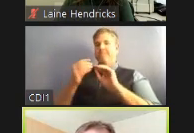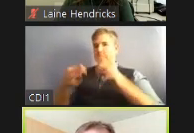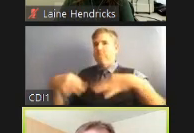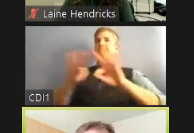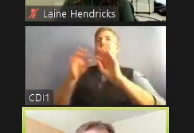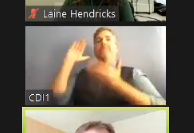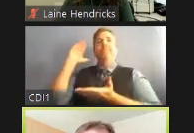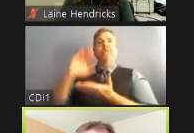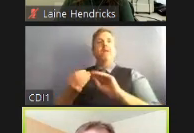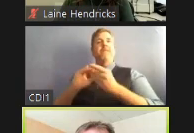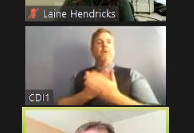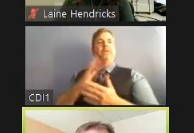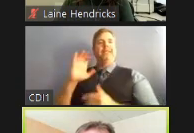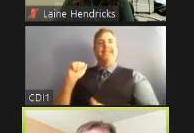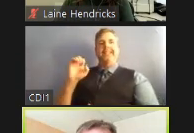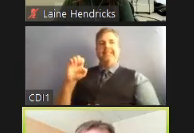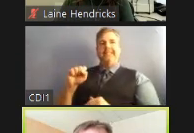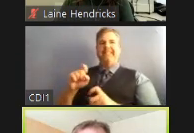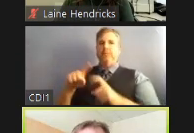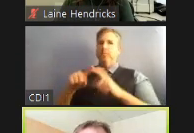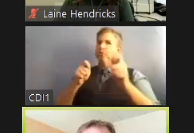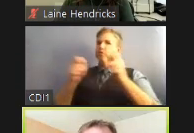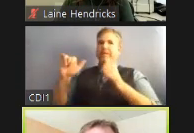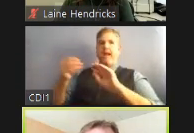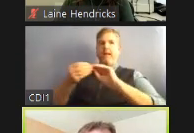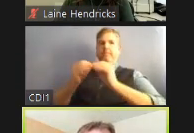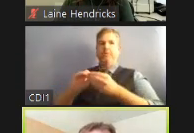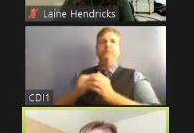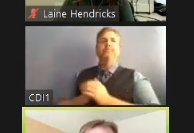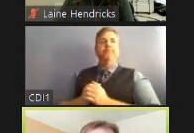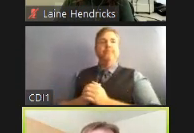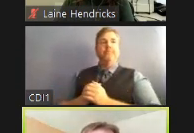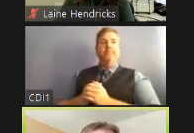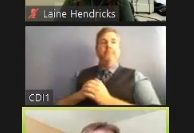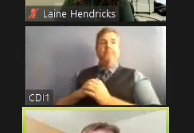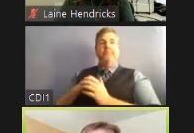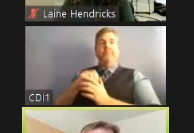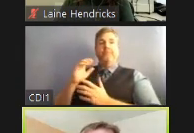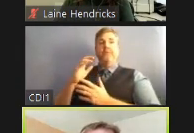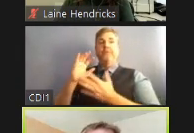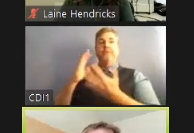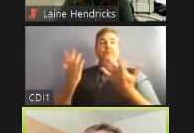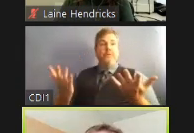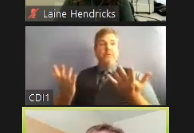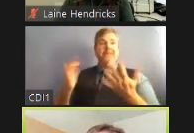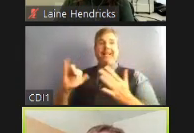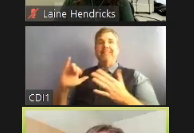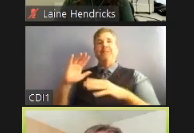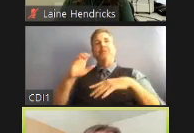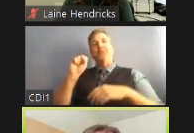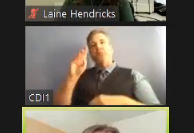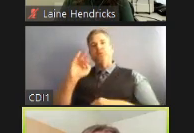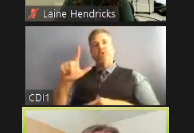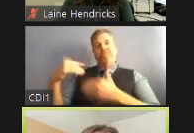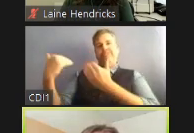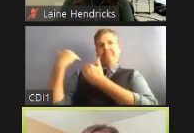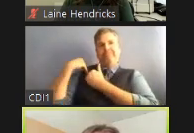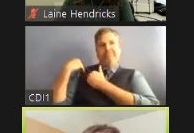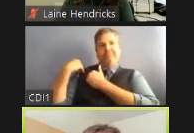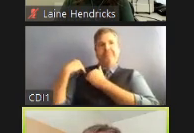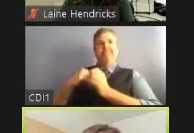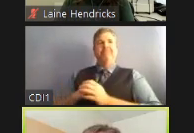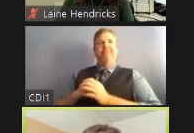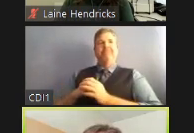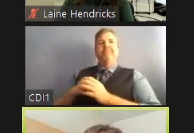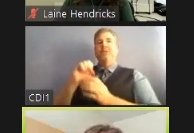And so as a matter of social responsibility and welfare, we can all do our part to allow our kids to get back into school